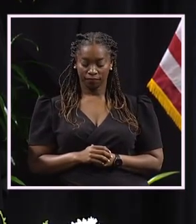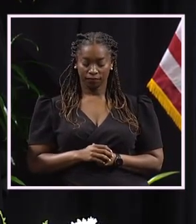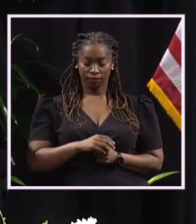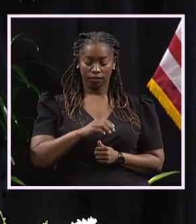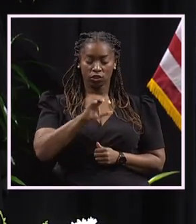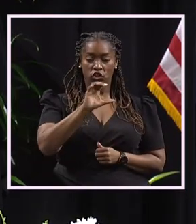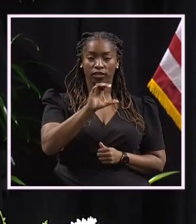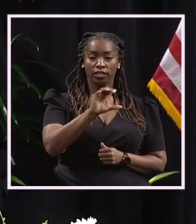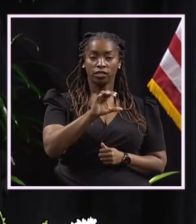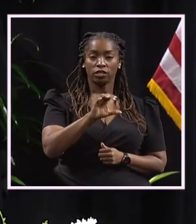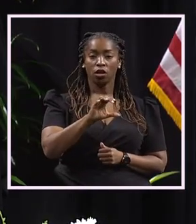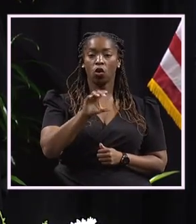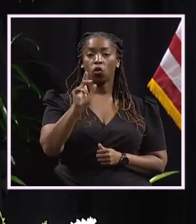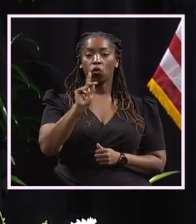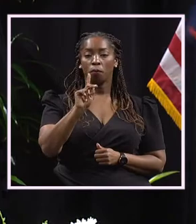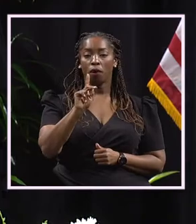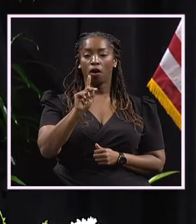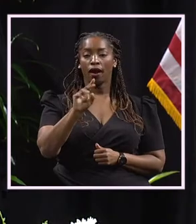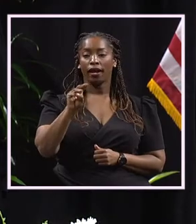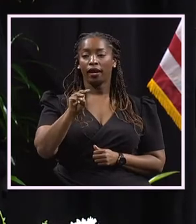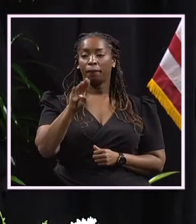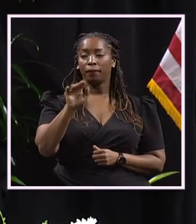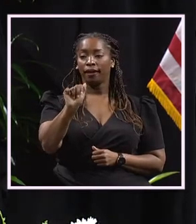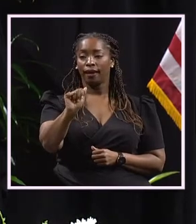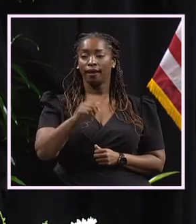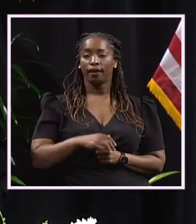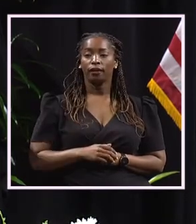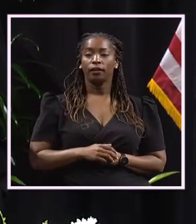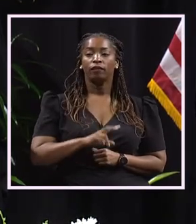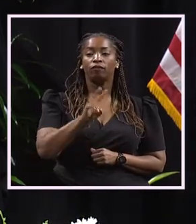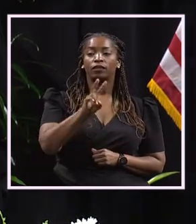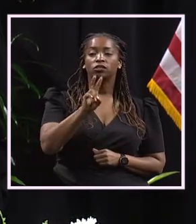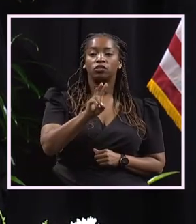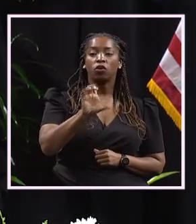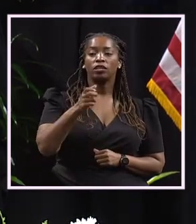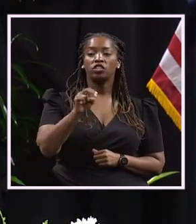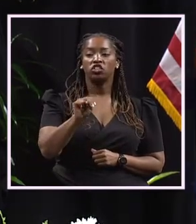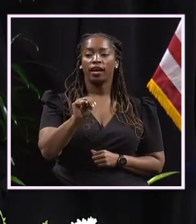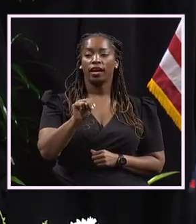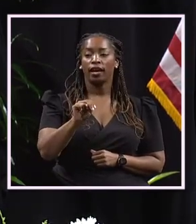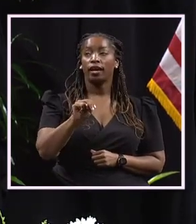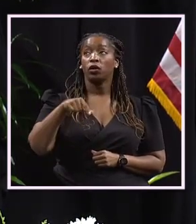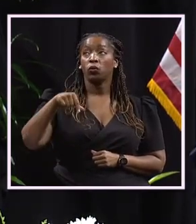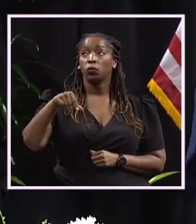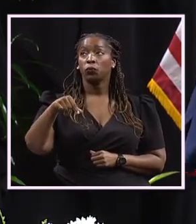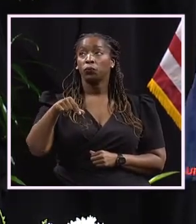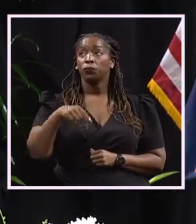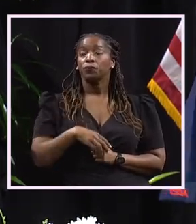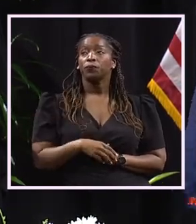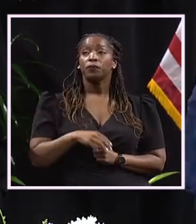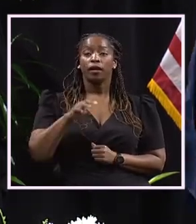Shartish Kumar, MBA. Victoria Chan Hui, MBA.